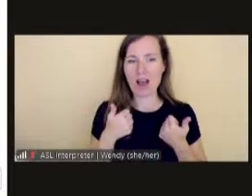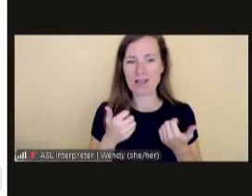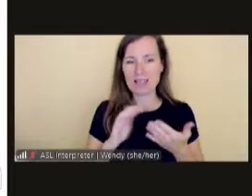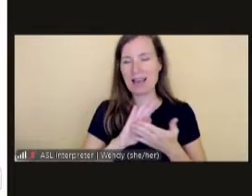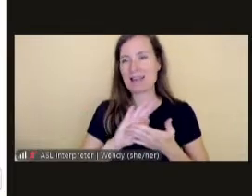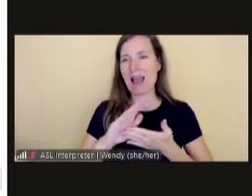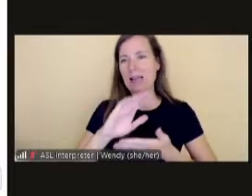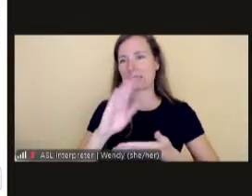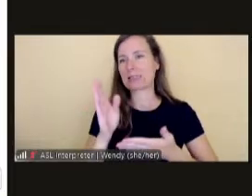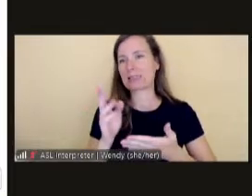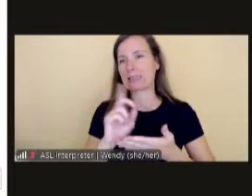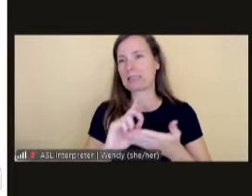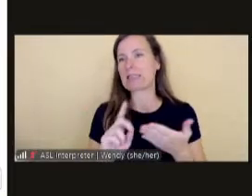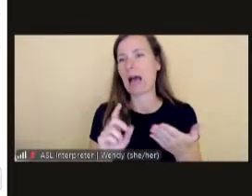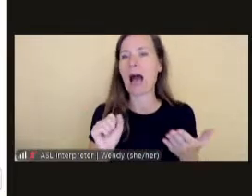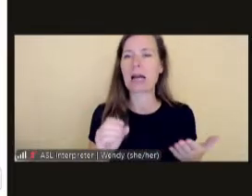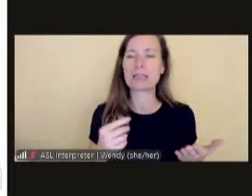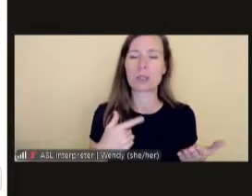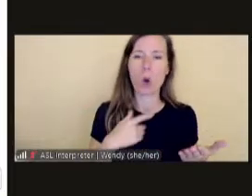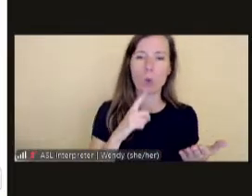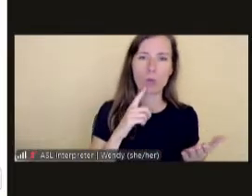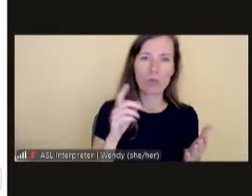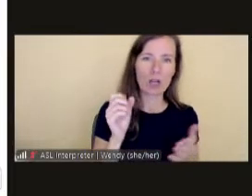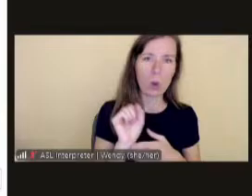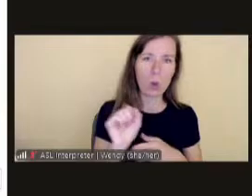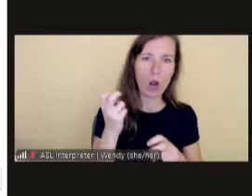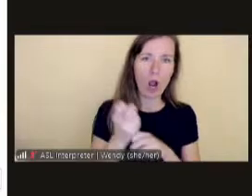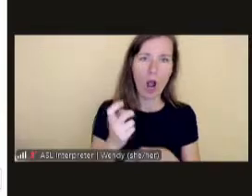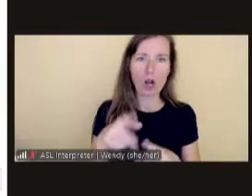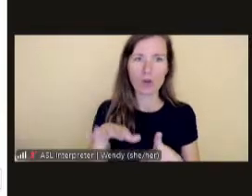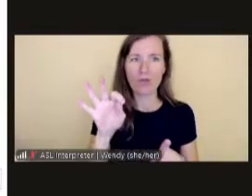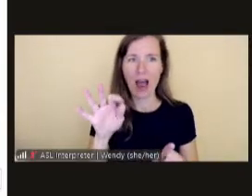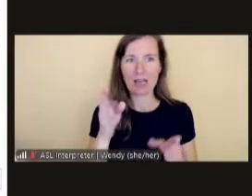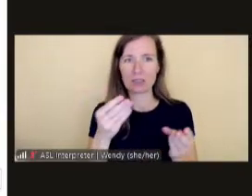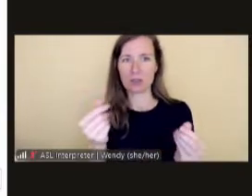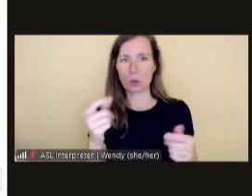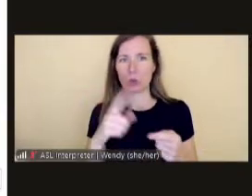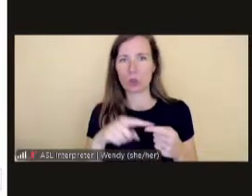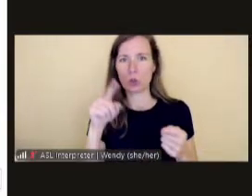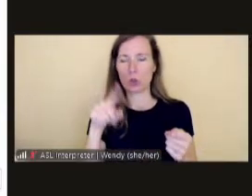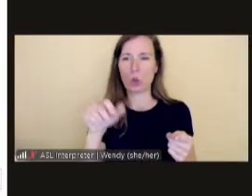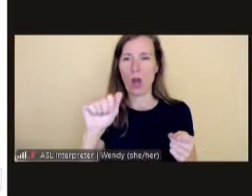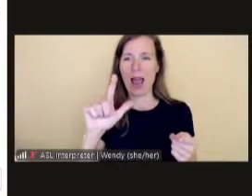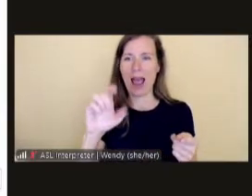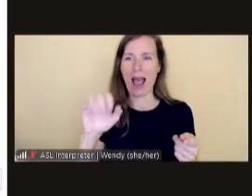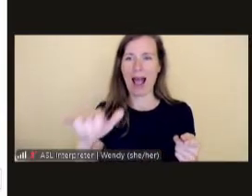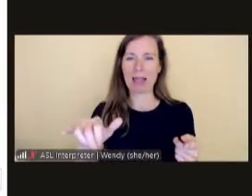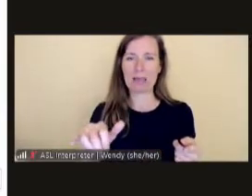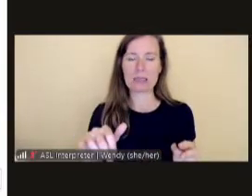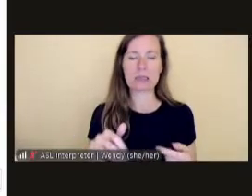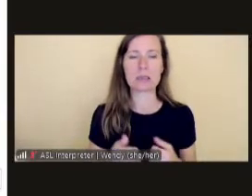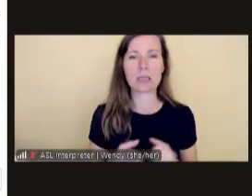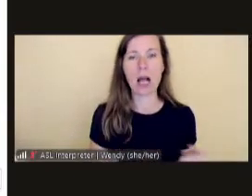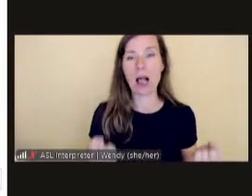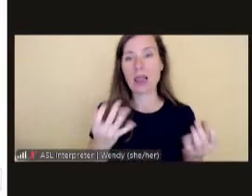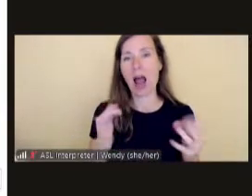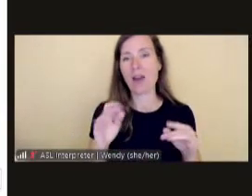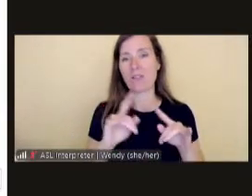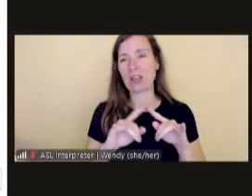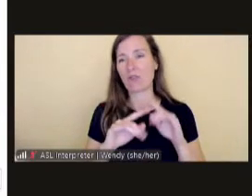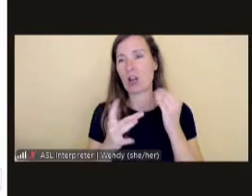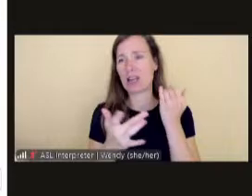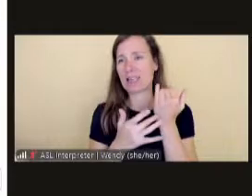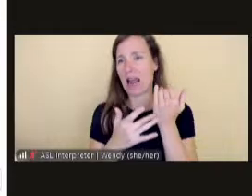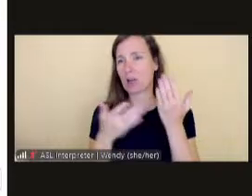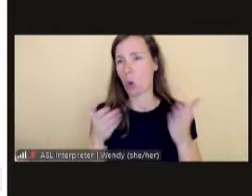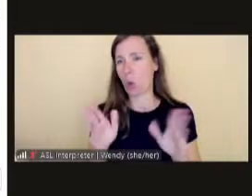working very hard to try to find a solution to this alley question. There's a bunch of technical ways that we're looking at it.